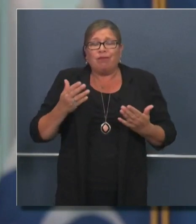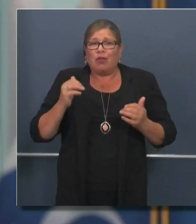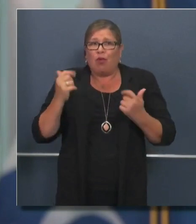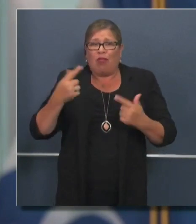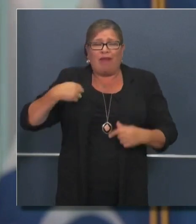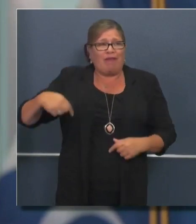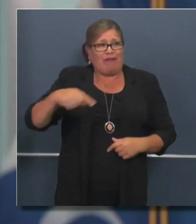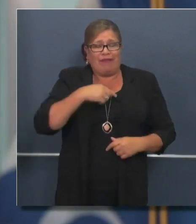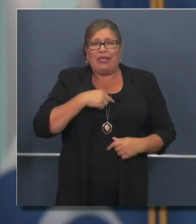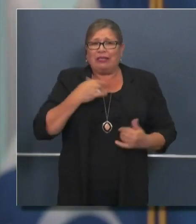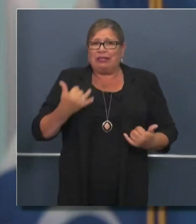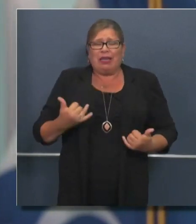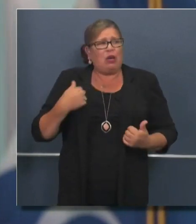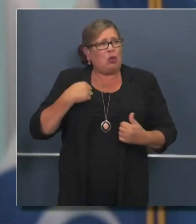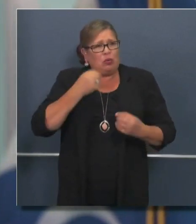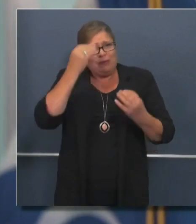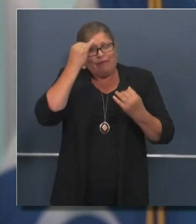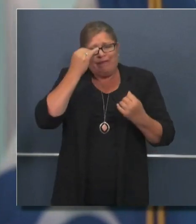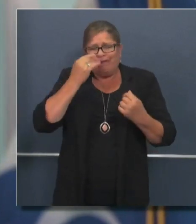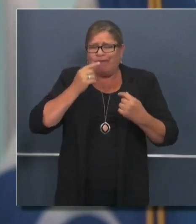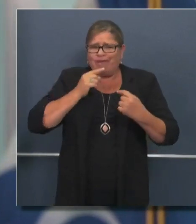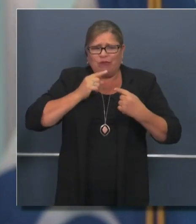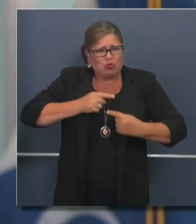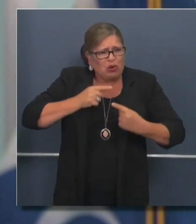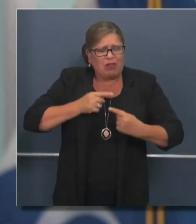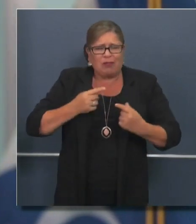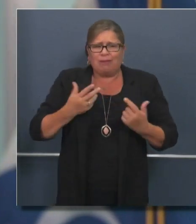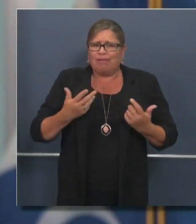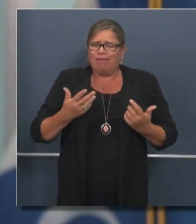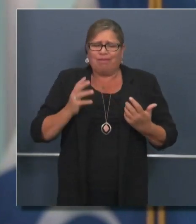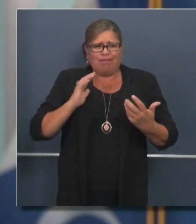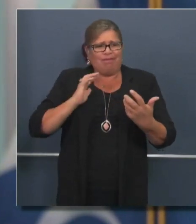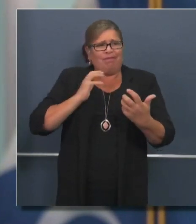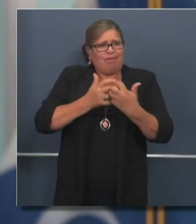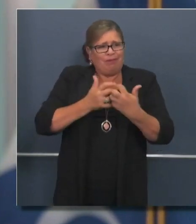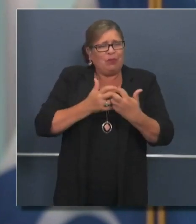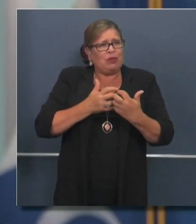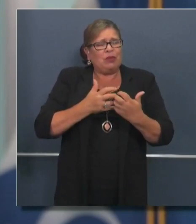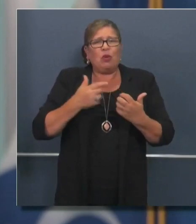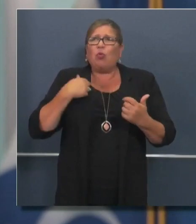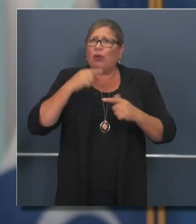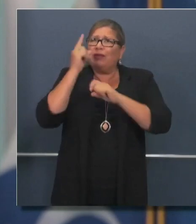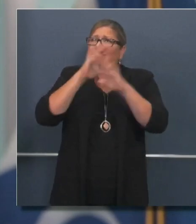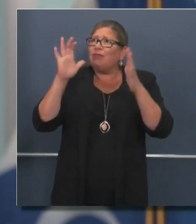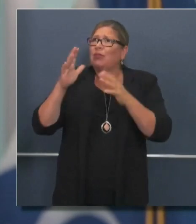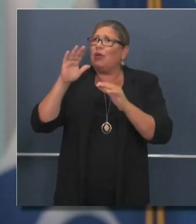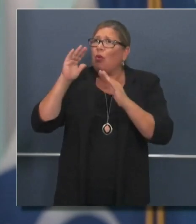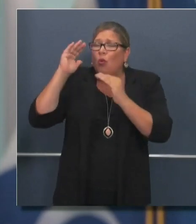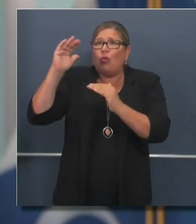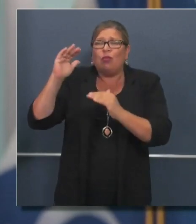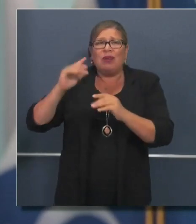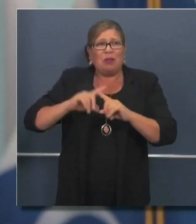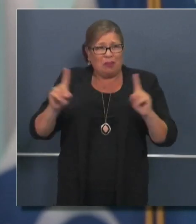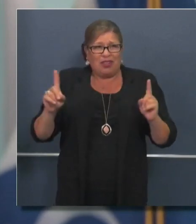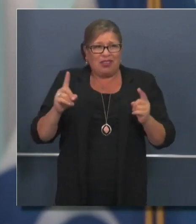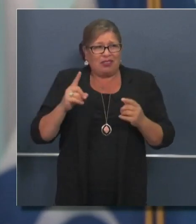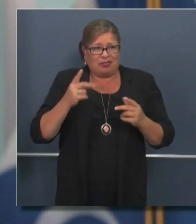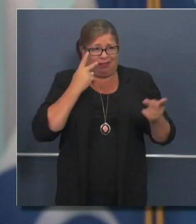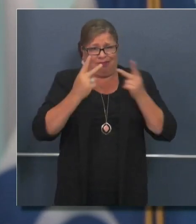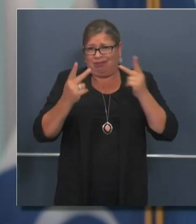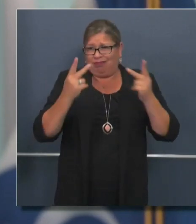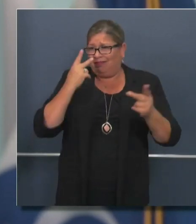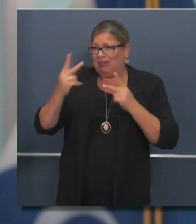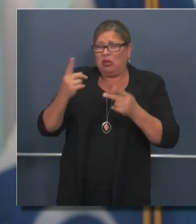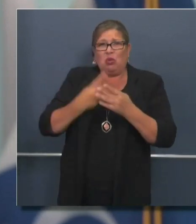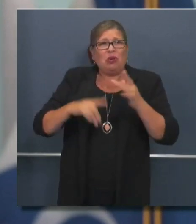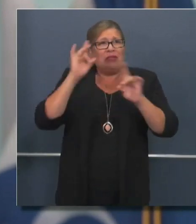struggling with at this moment to reconcile our ideals and the reality that so many experience each and every